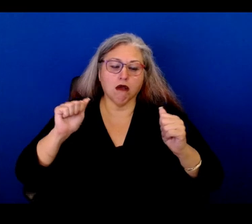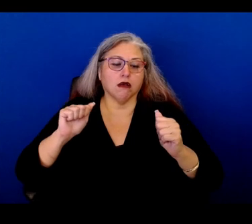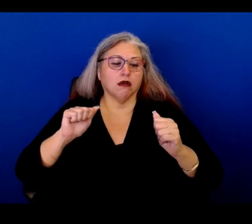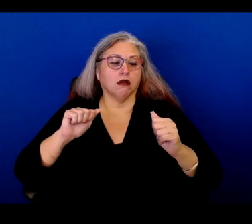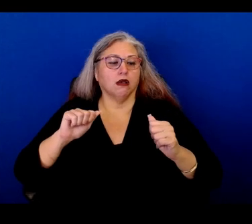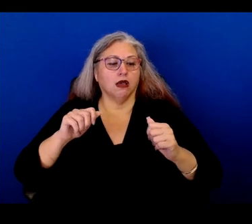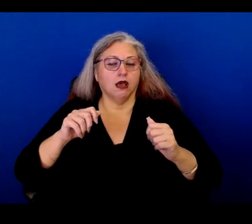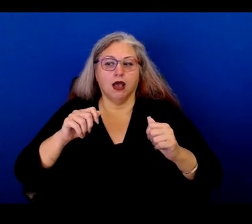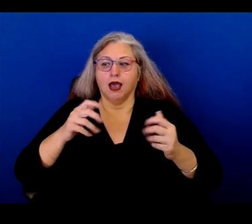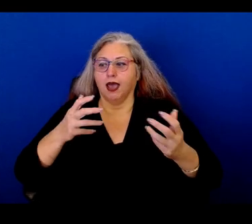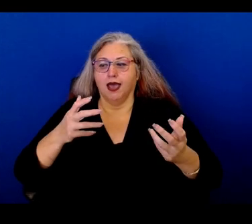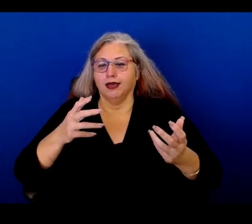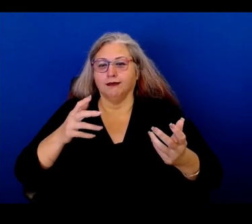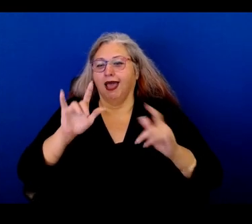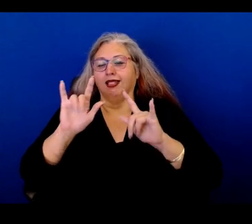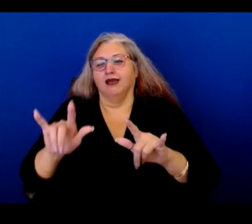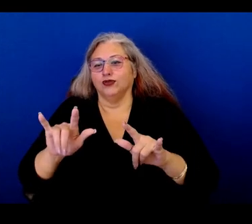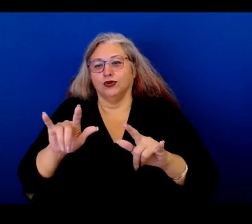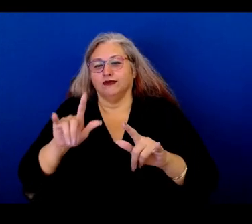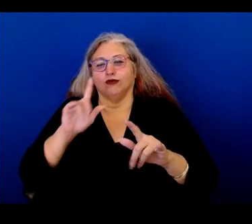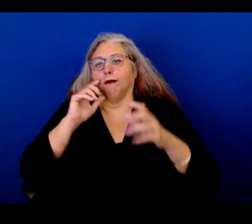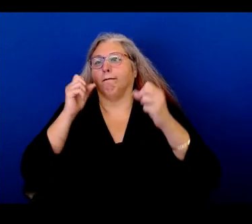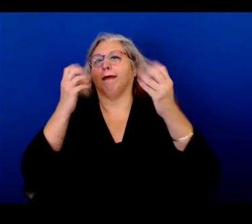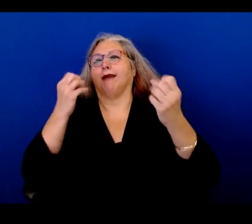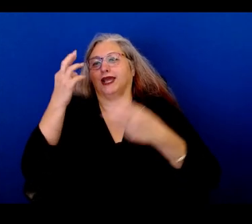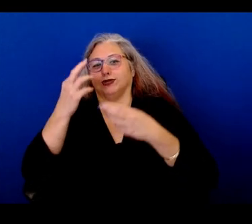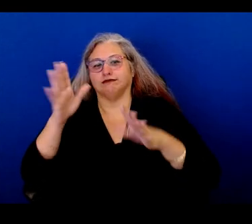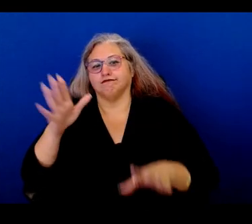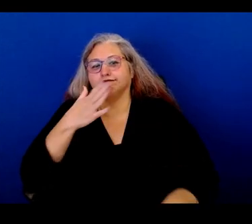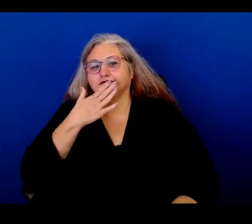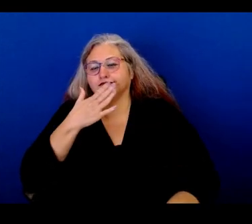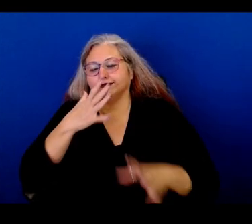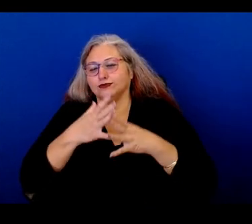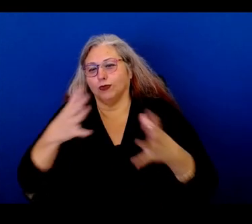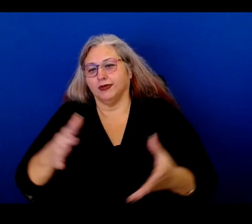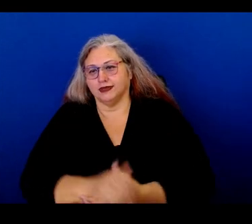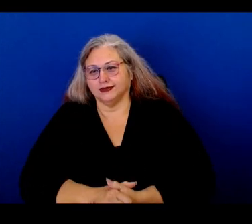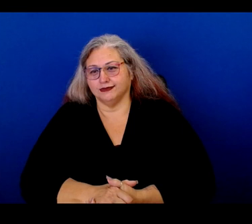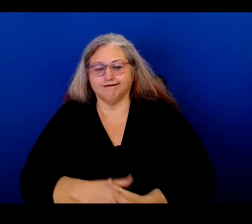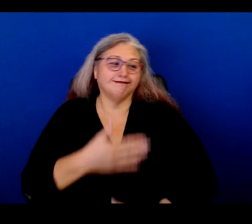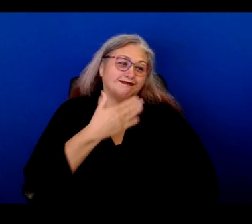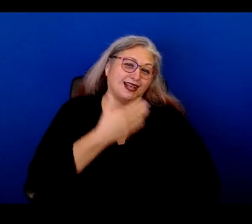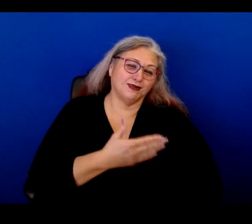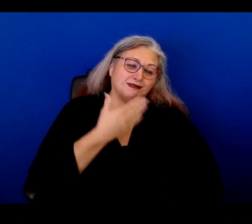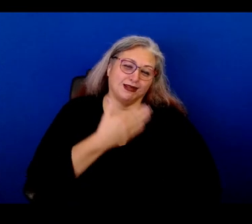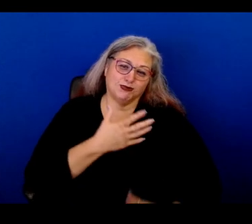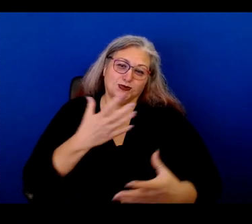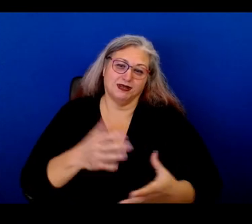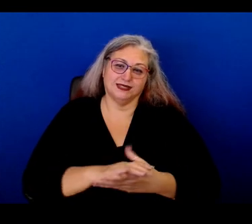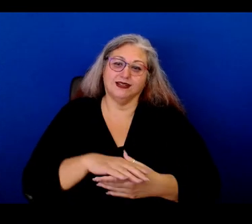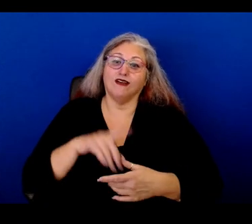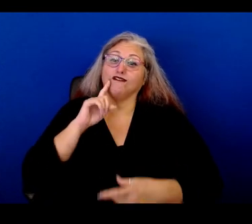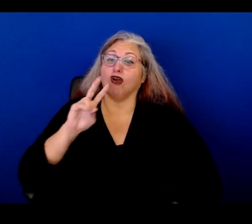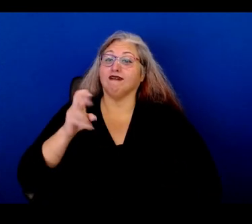that, and for so many reasons. So thank you so much. Thank you. Thank you so much. On behalf of Voxfem Network and Harold